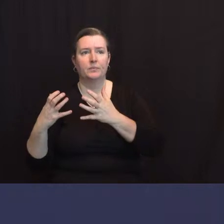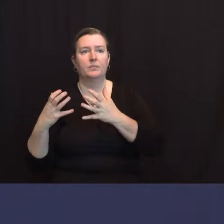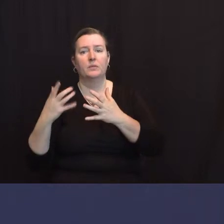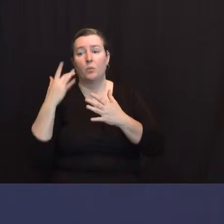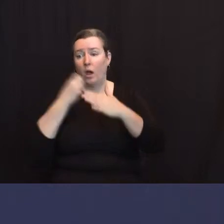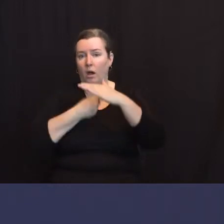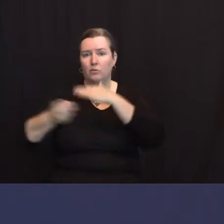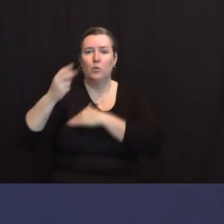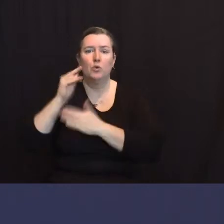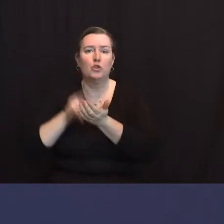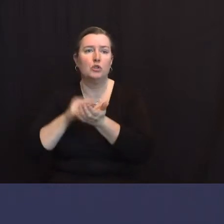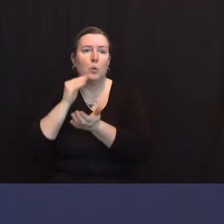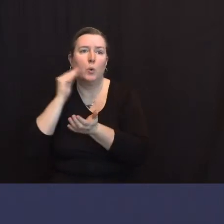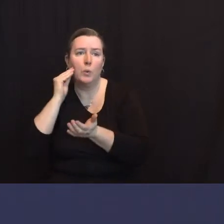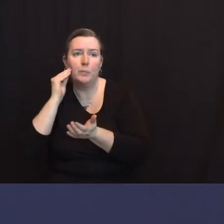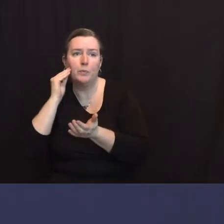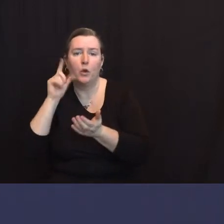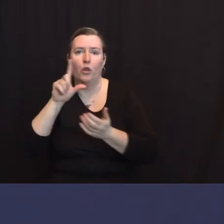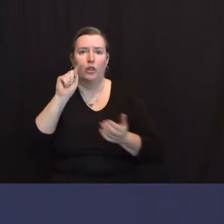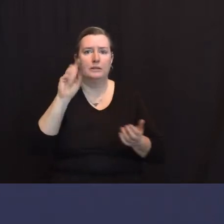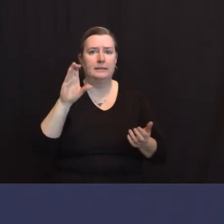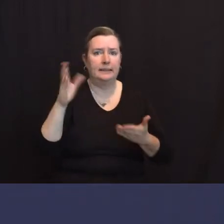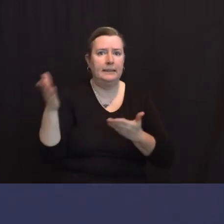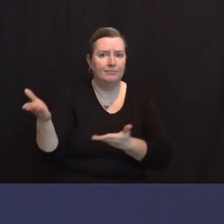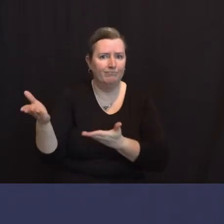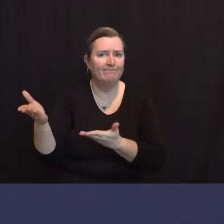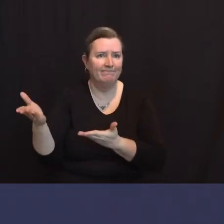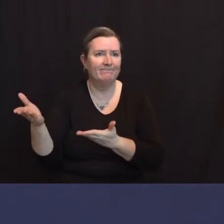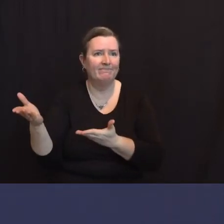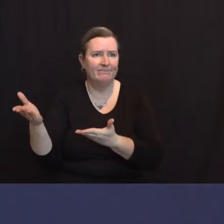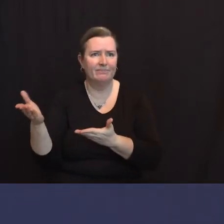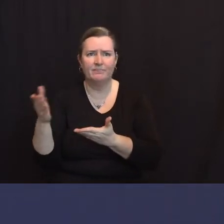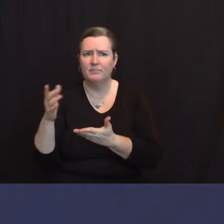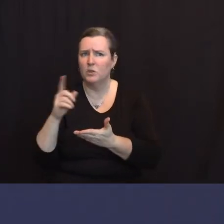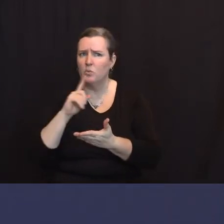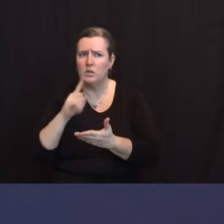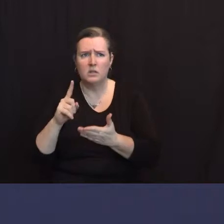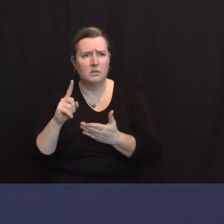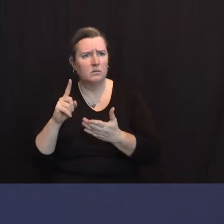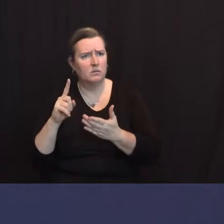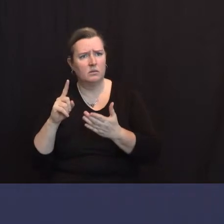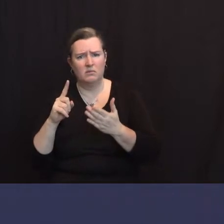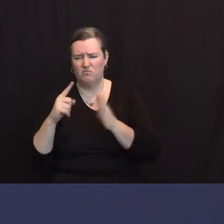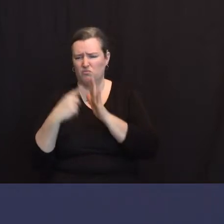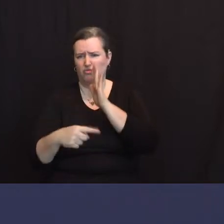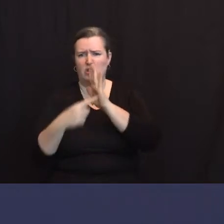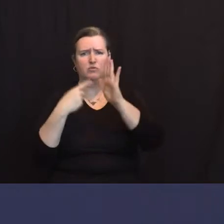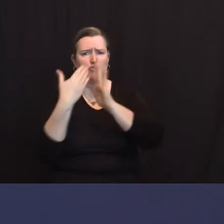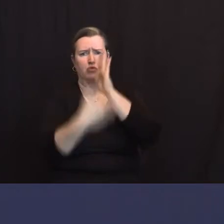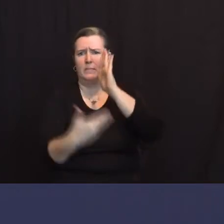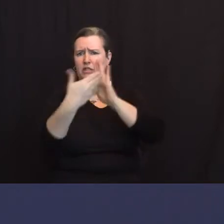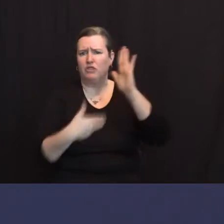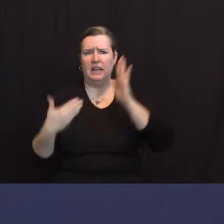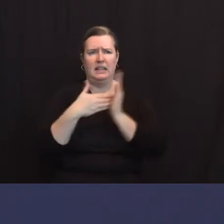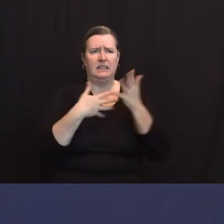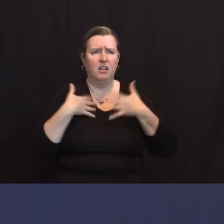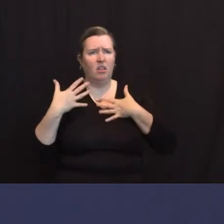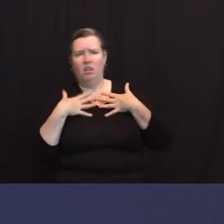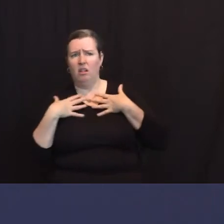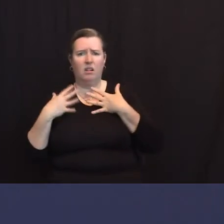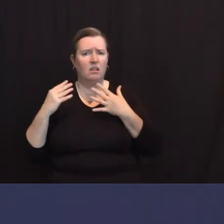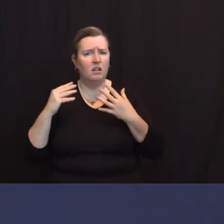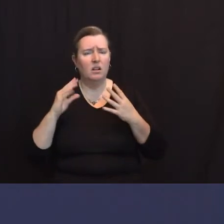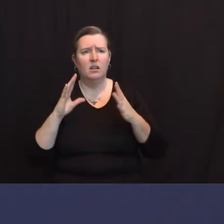There's been enormous, whether it's outright discrimination or just ignorance or mistreatment for far too